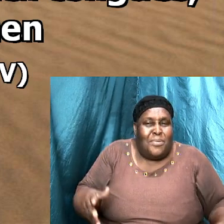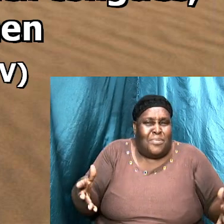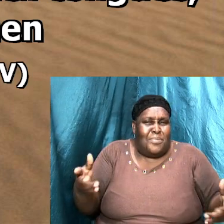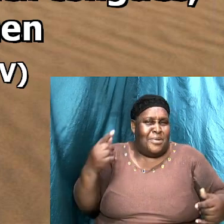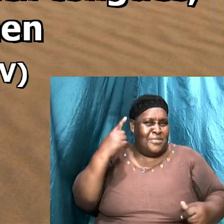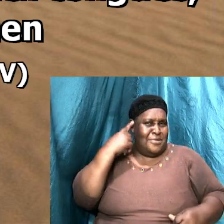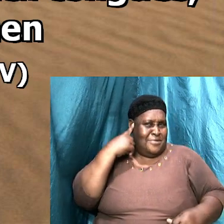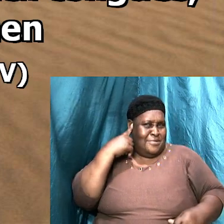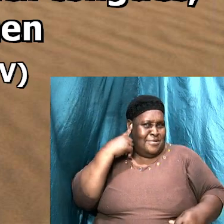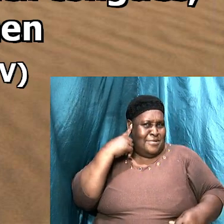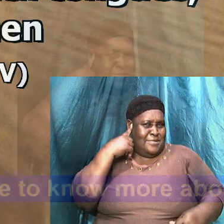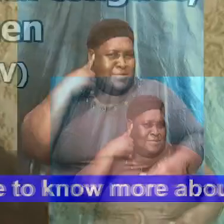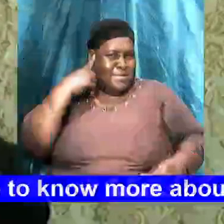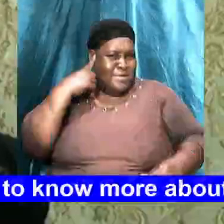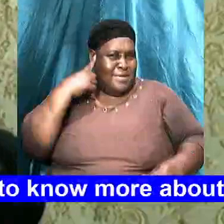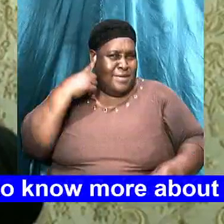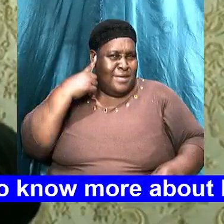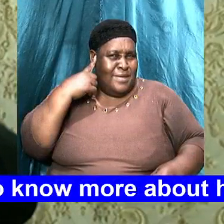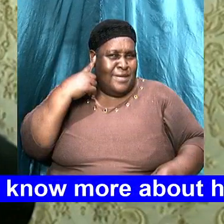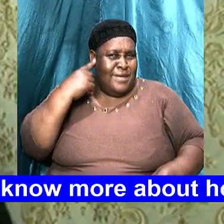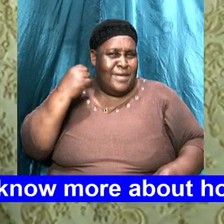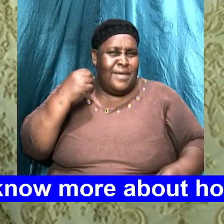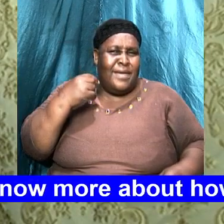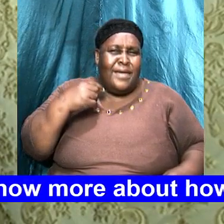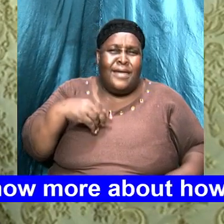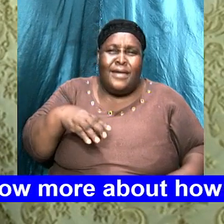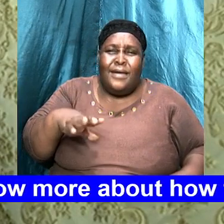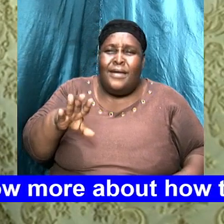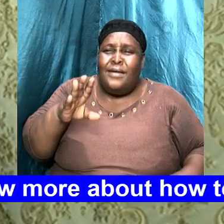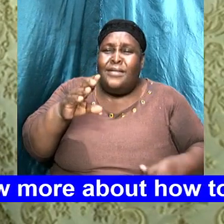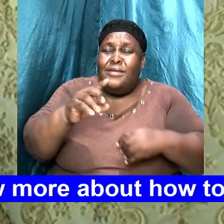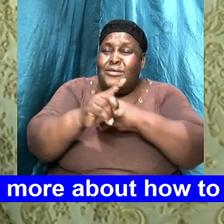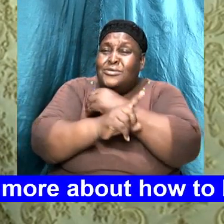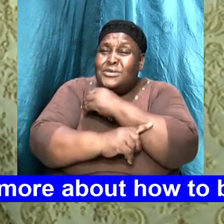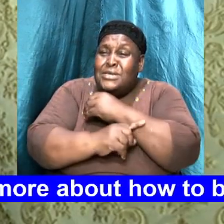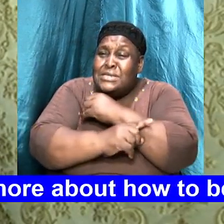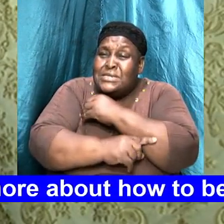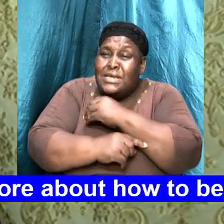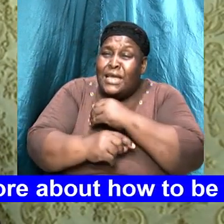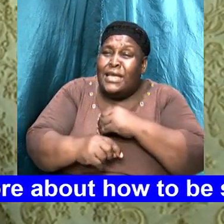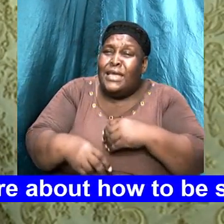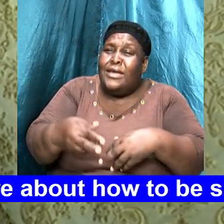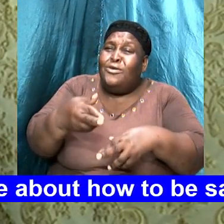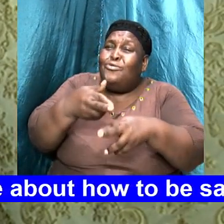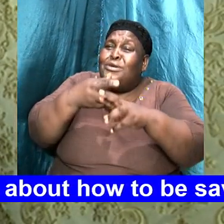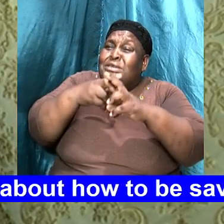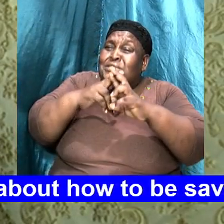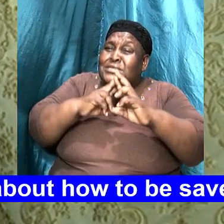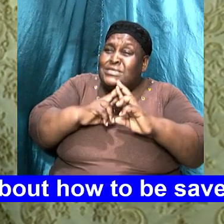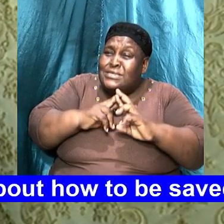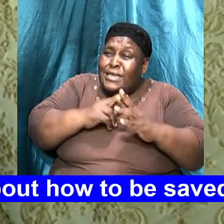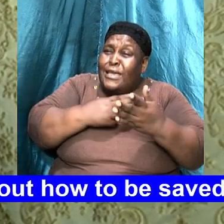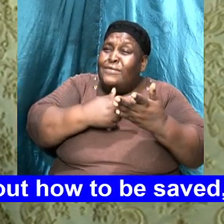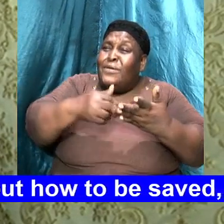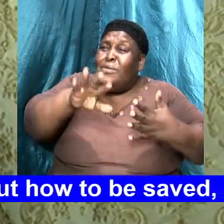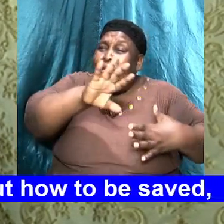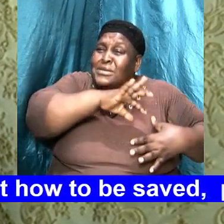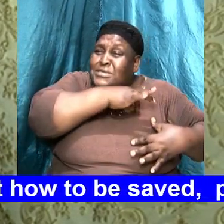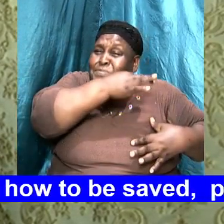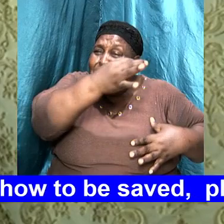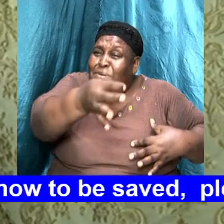was that the Gentiles also received the Holy Spirit